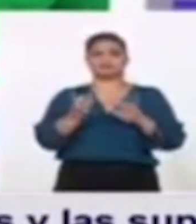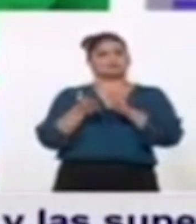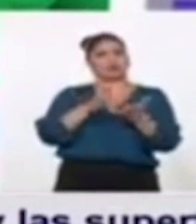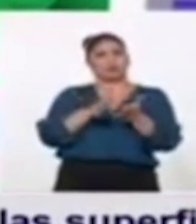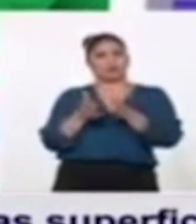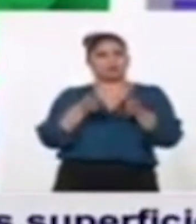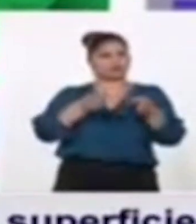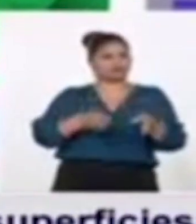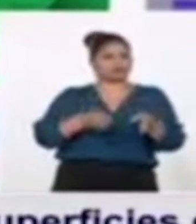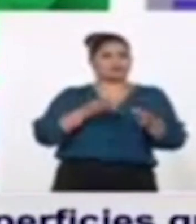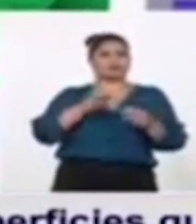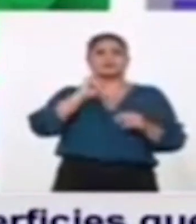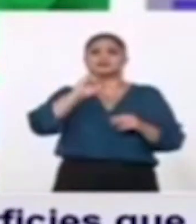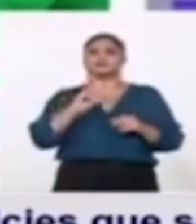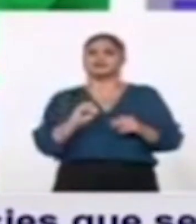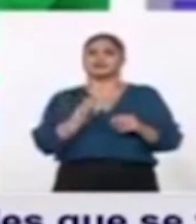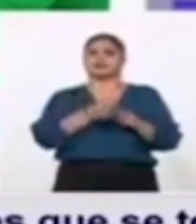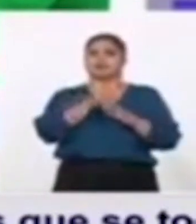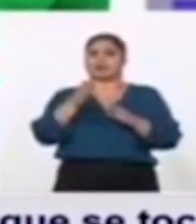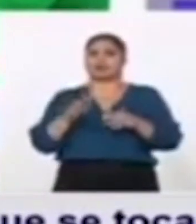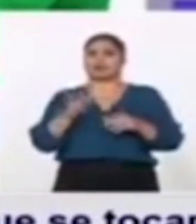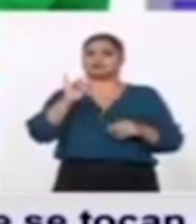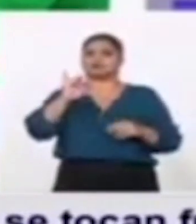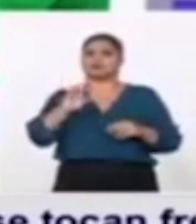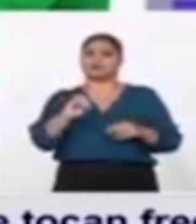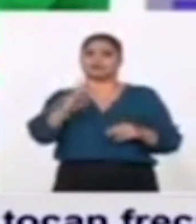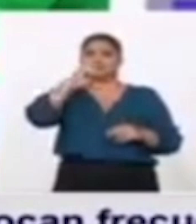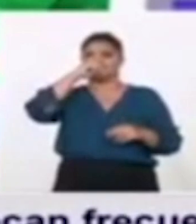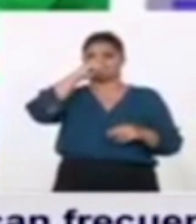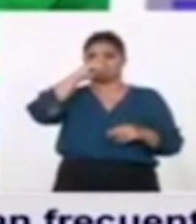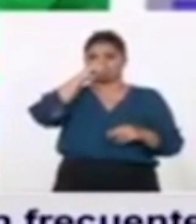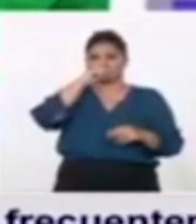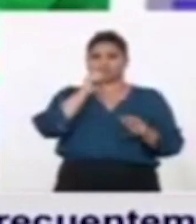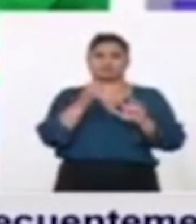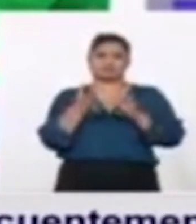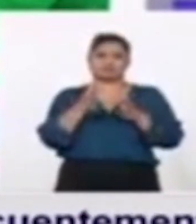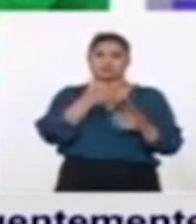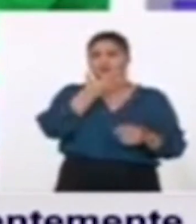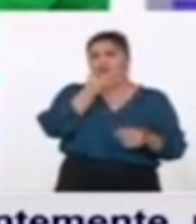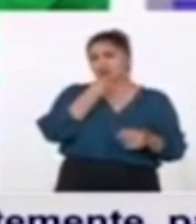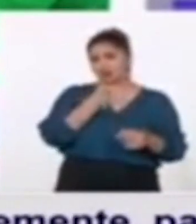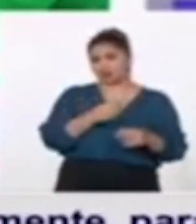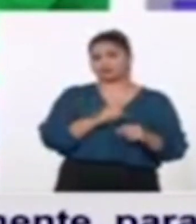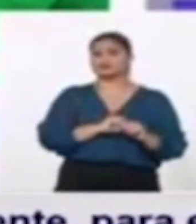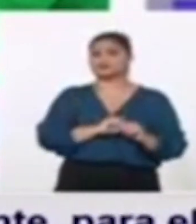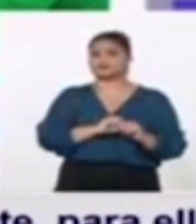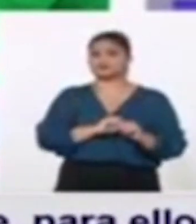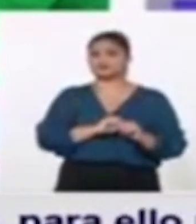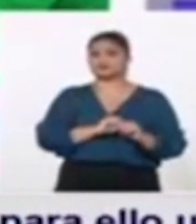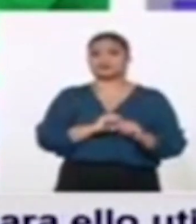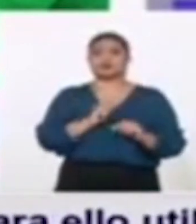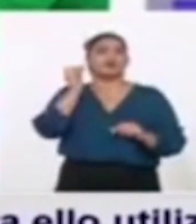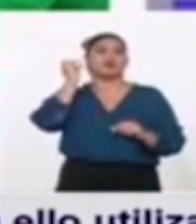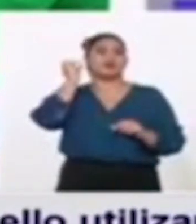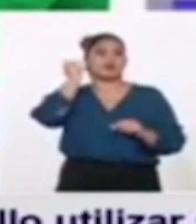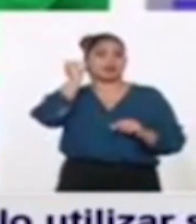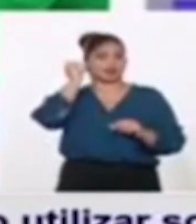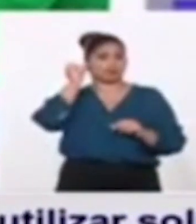4,449, that includes teenagers aged 18 years and under, were treated with an average